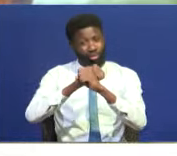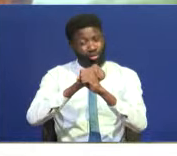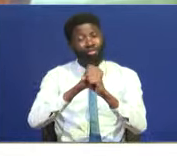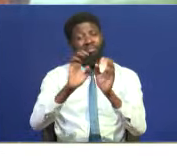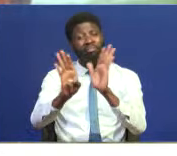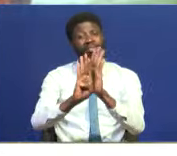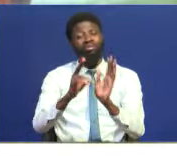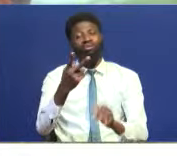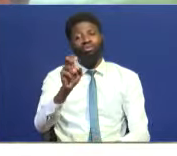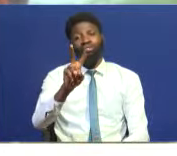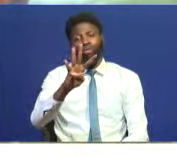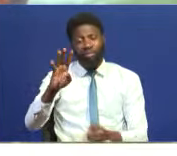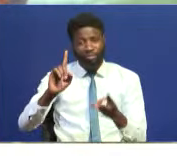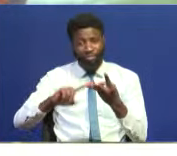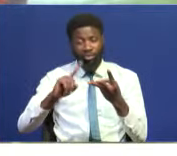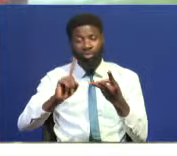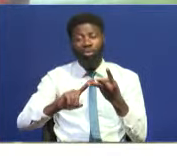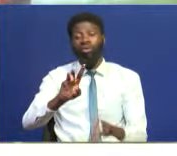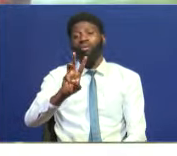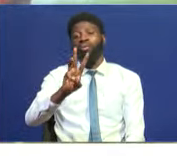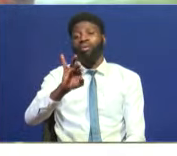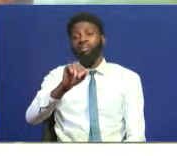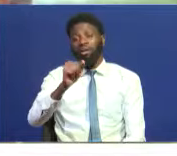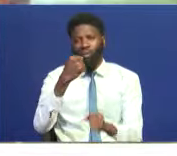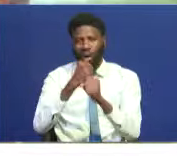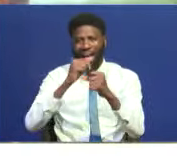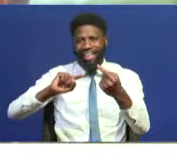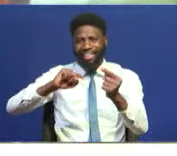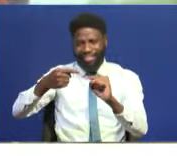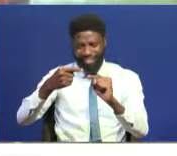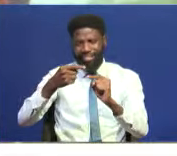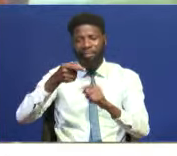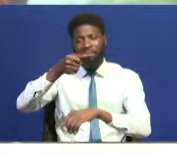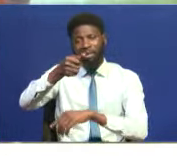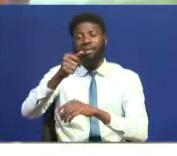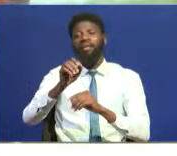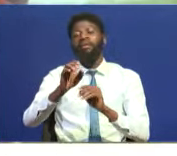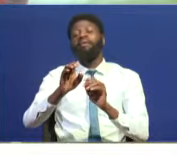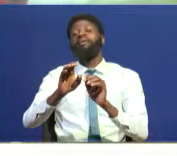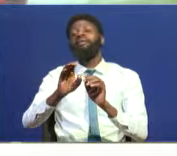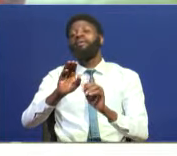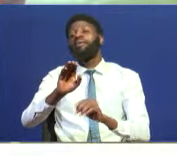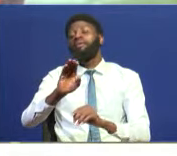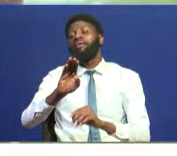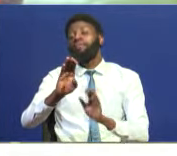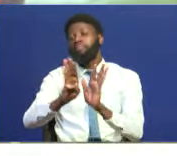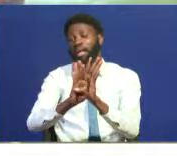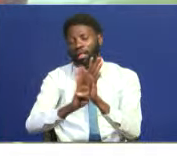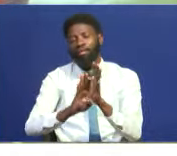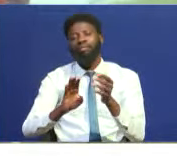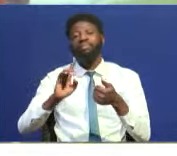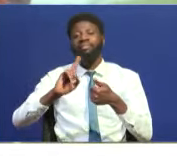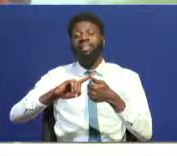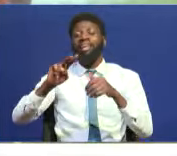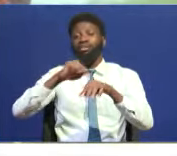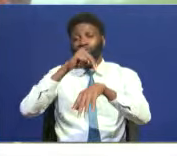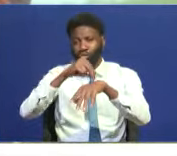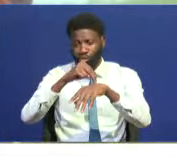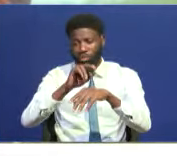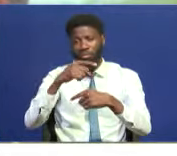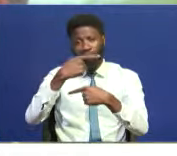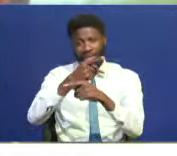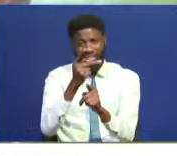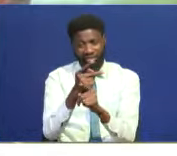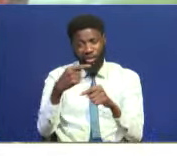Injury Compensation Act Bill, Occupational Safety and Health Bill, National Productivity and Competitiveness Council